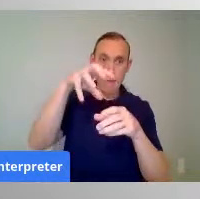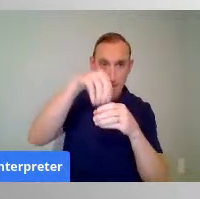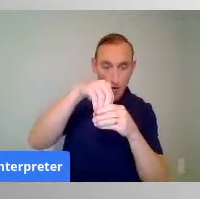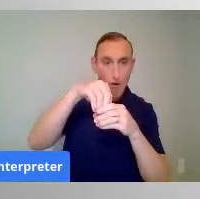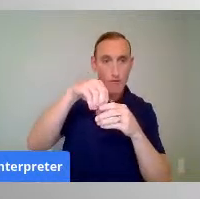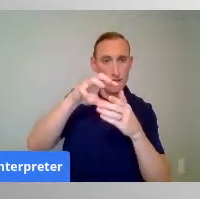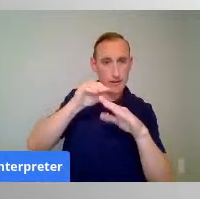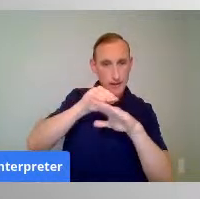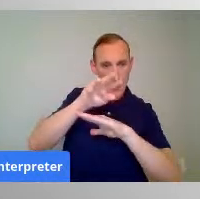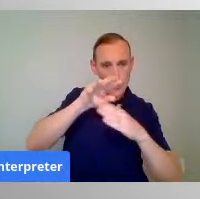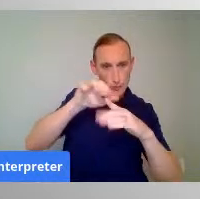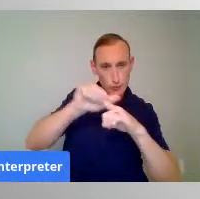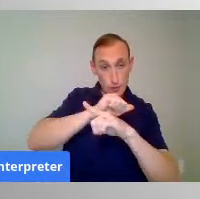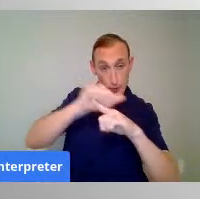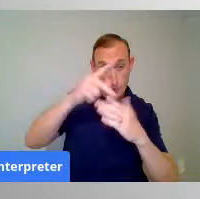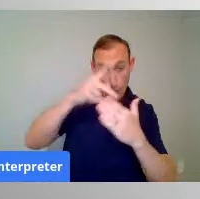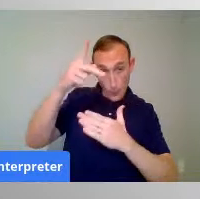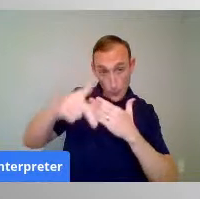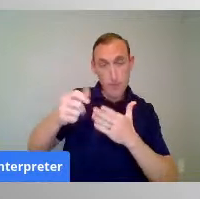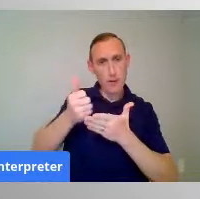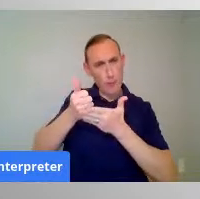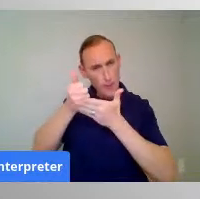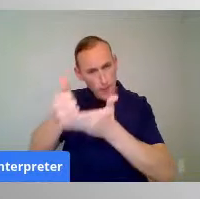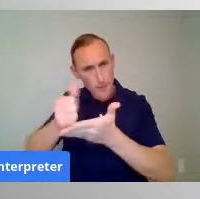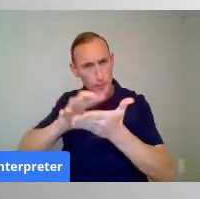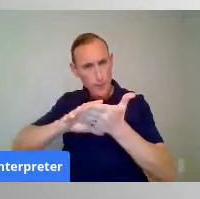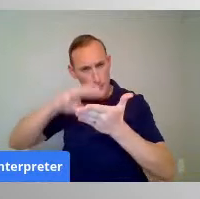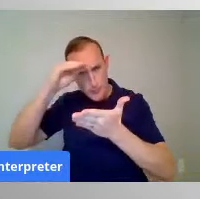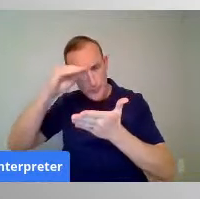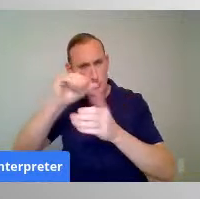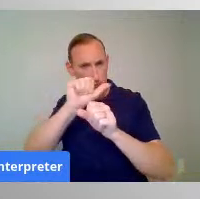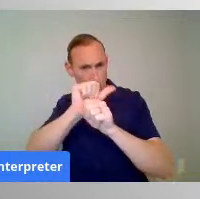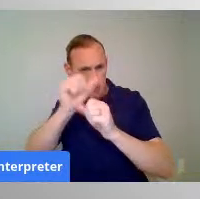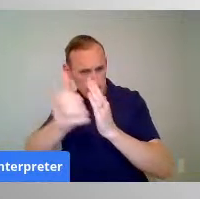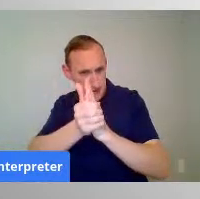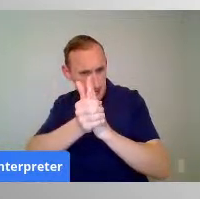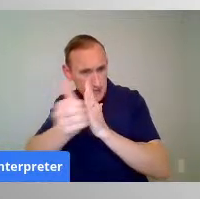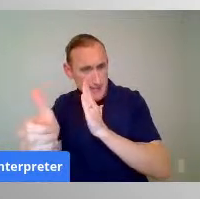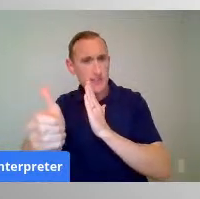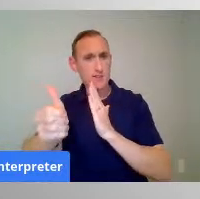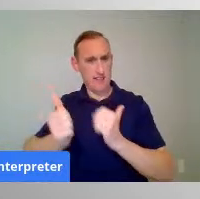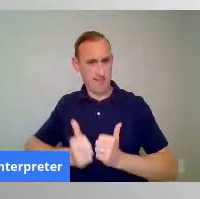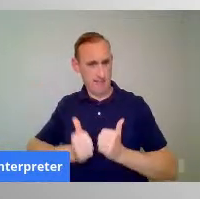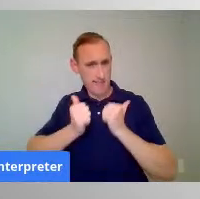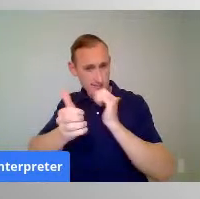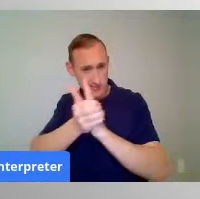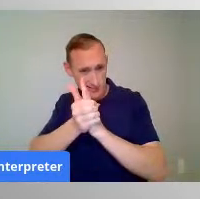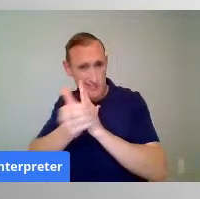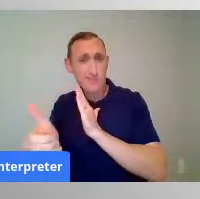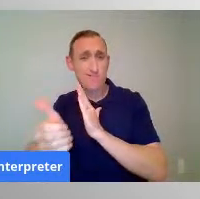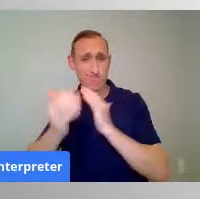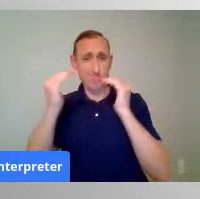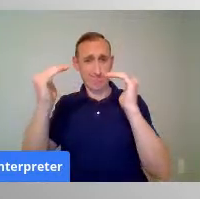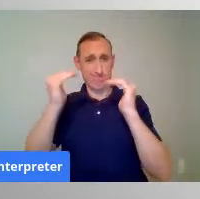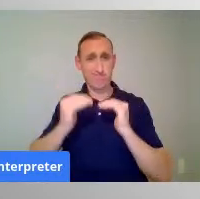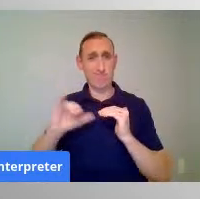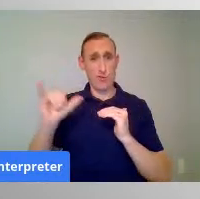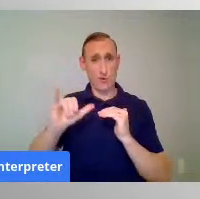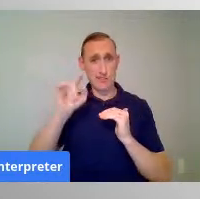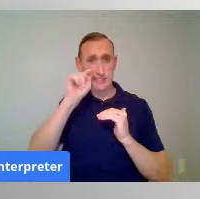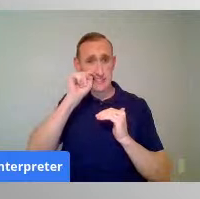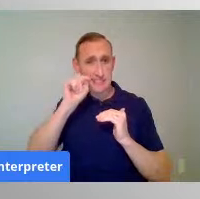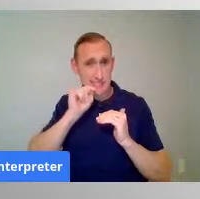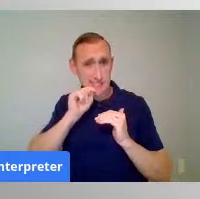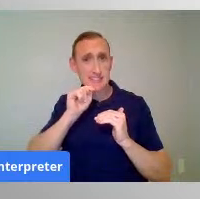enrichment skills throughout. And then we have grown teen programming through our arts